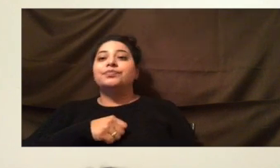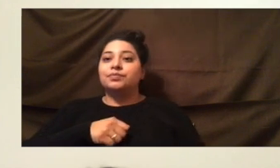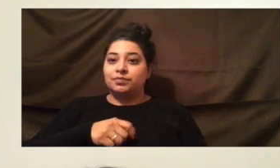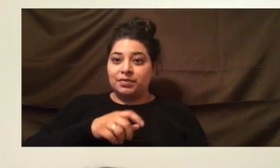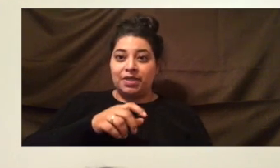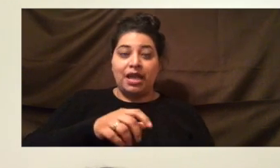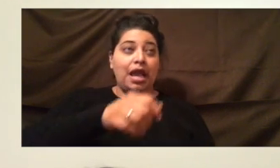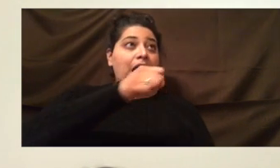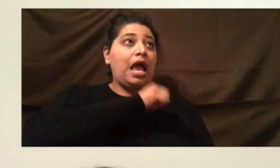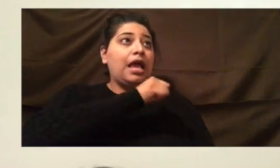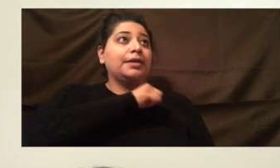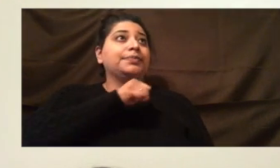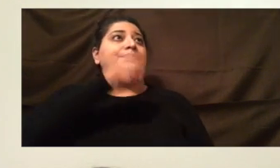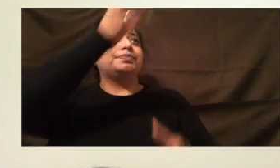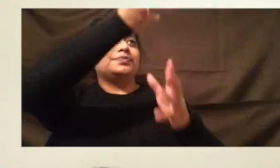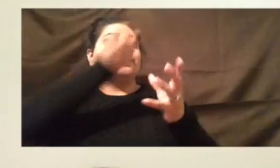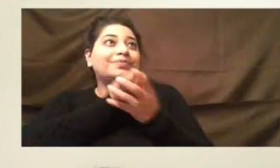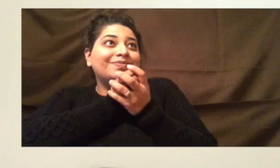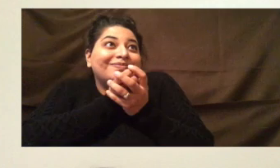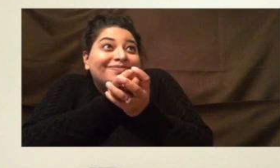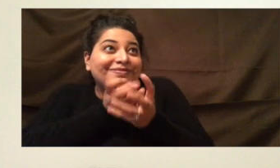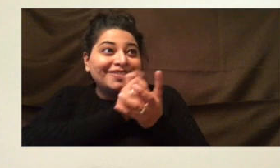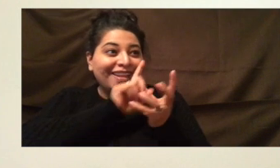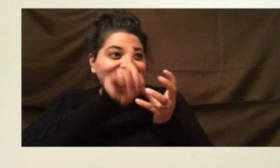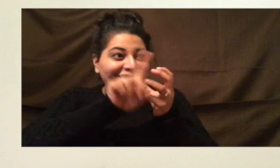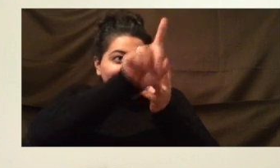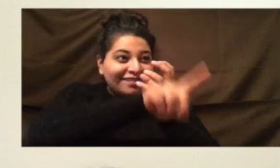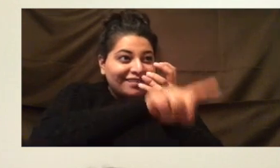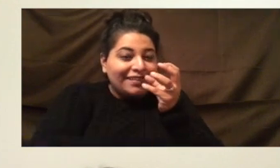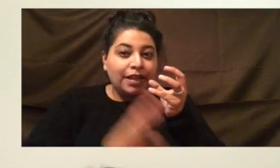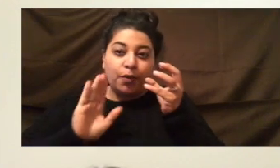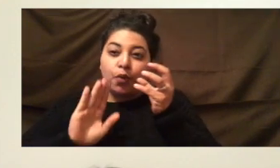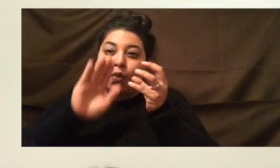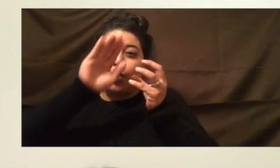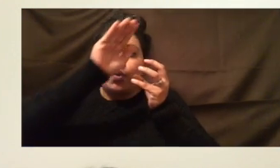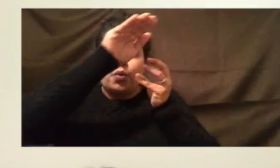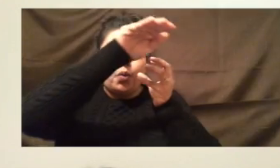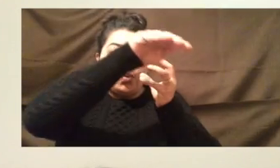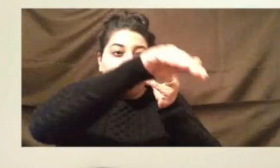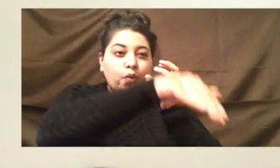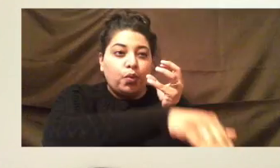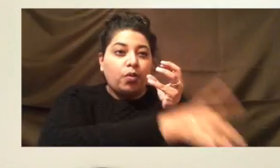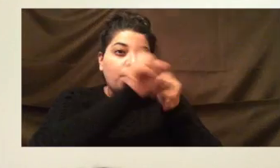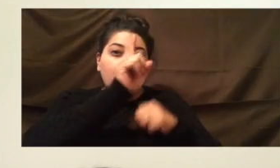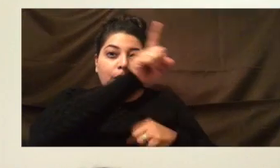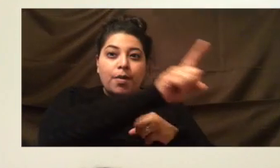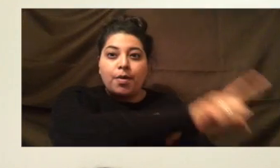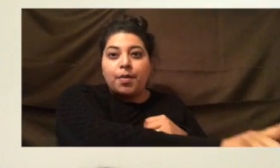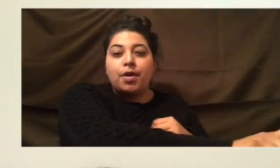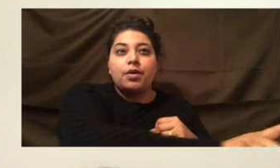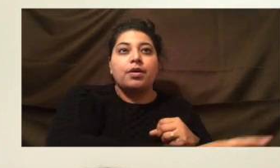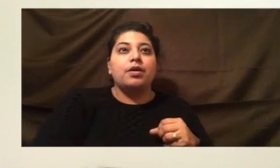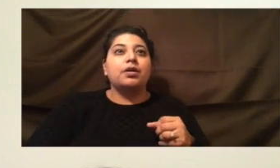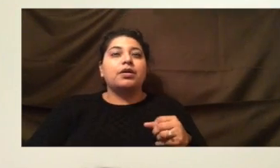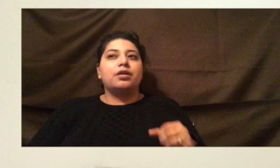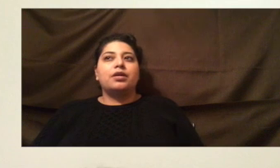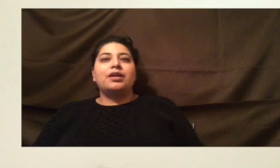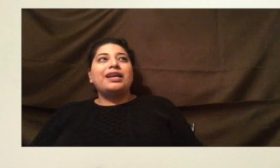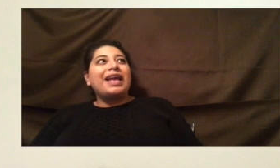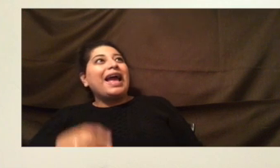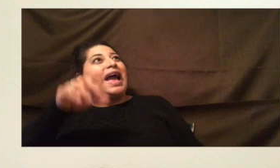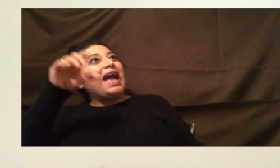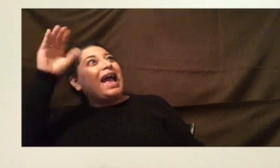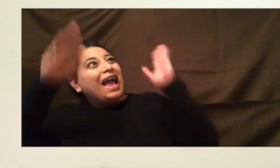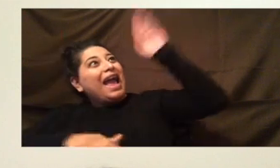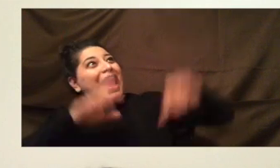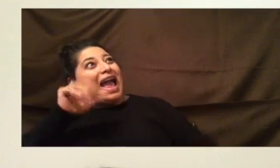flower, she took off down the hill. Annie, come back! Jack shouted, but Annie had disappeared. I'm going to kill